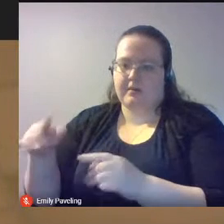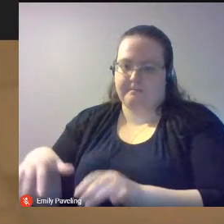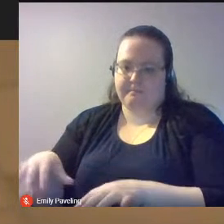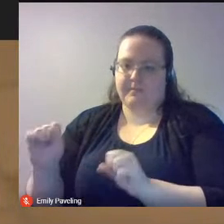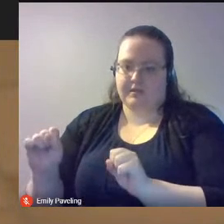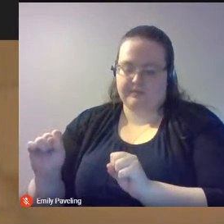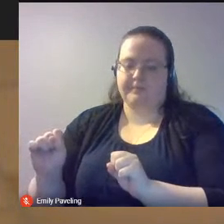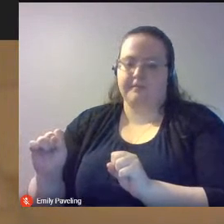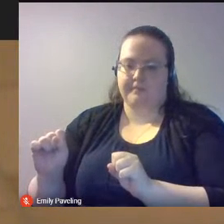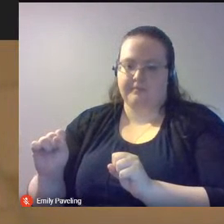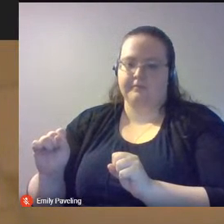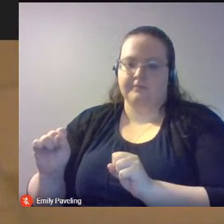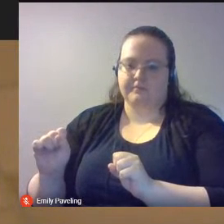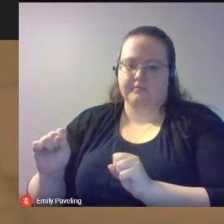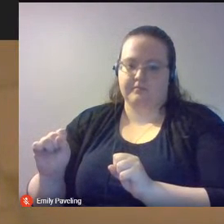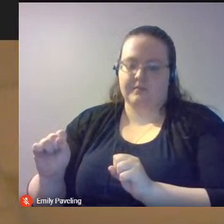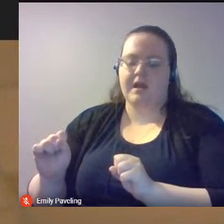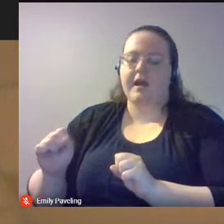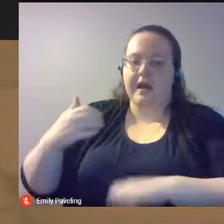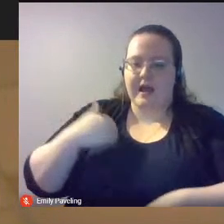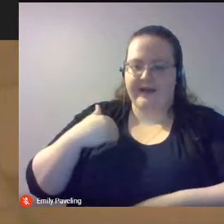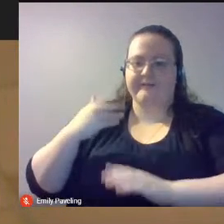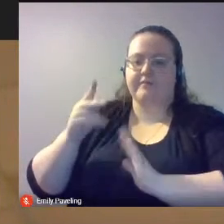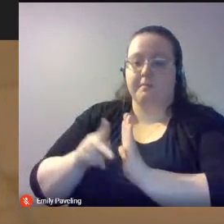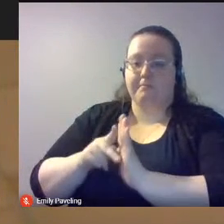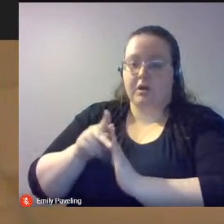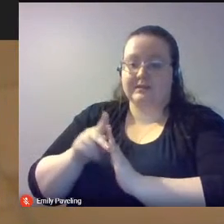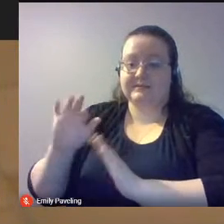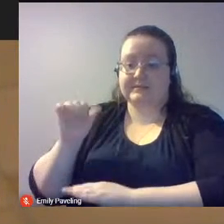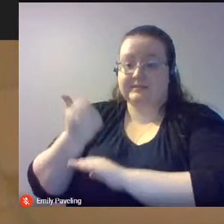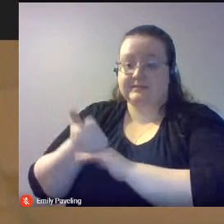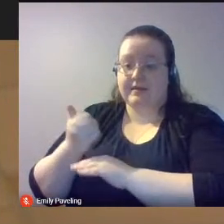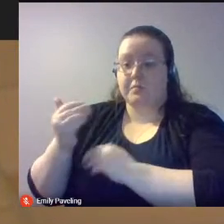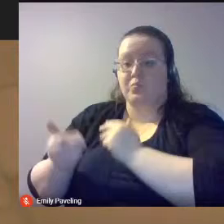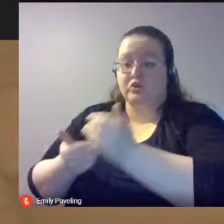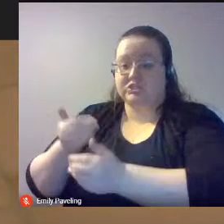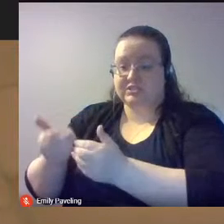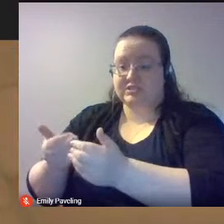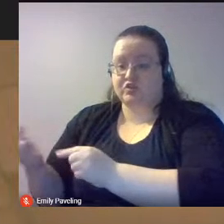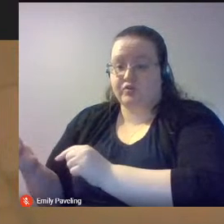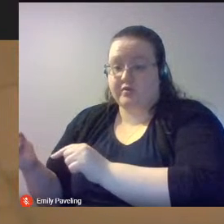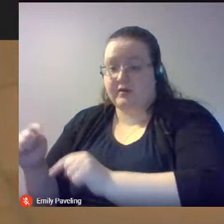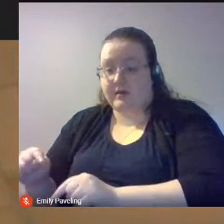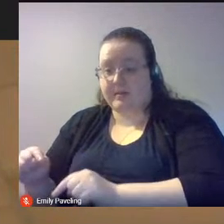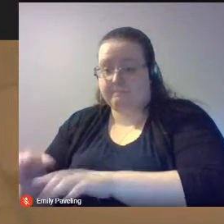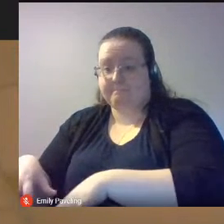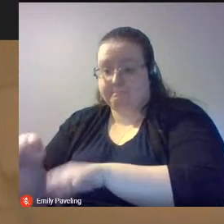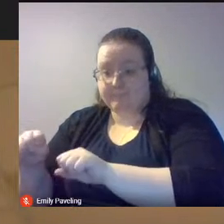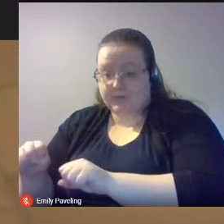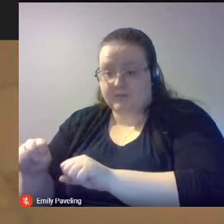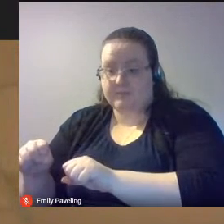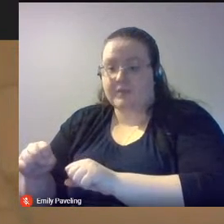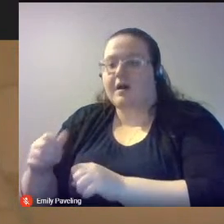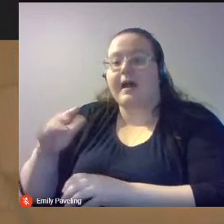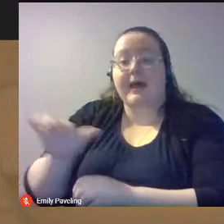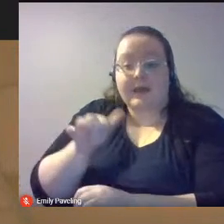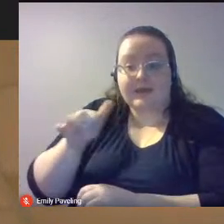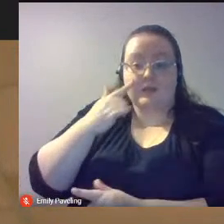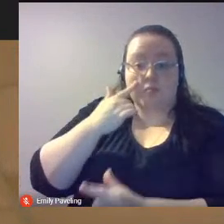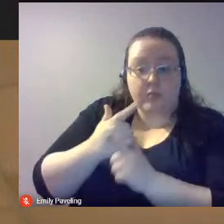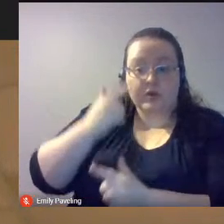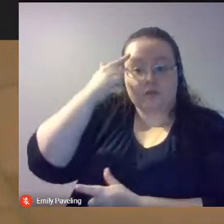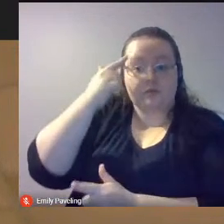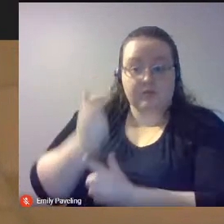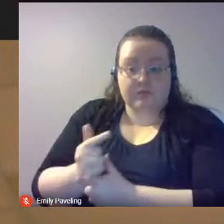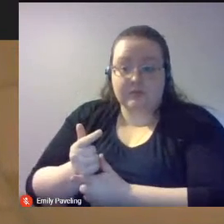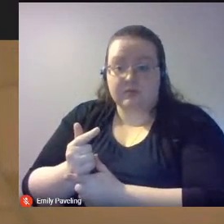picking up students with signs and symptoms of COVID-19, including their household siblings. And the student should seek